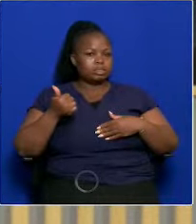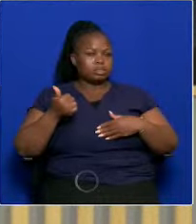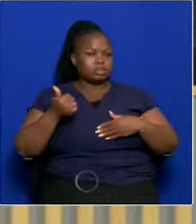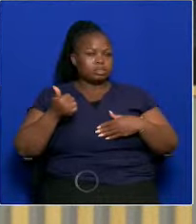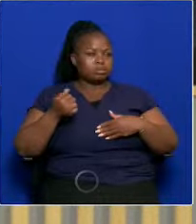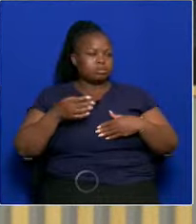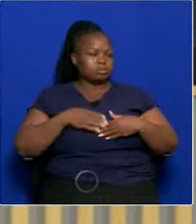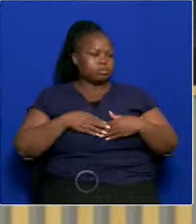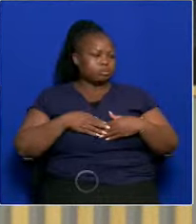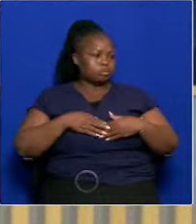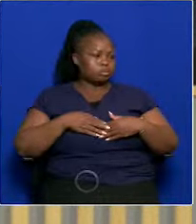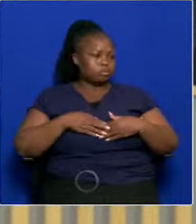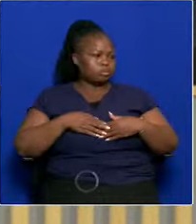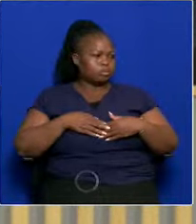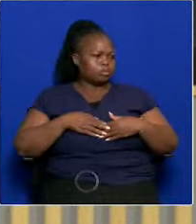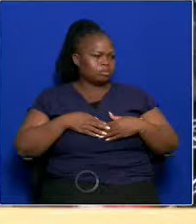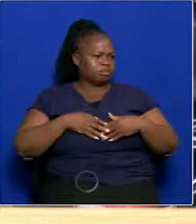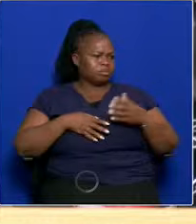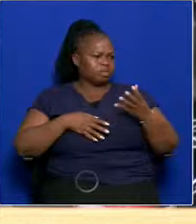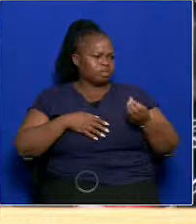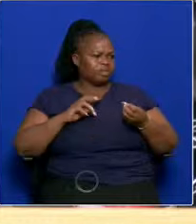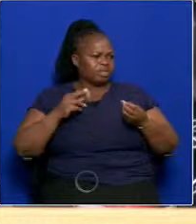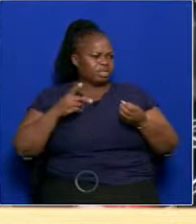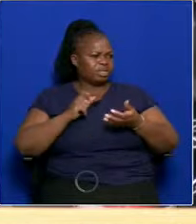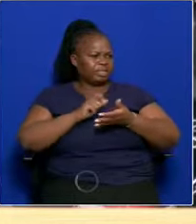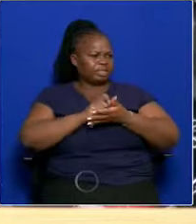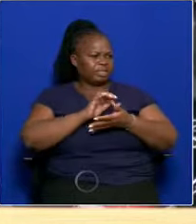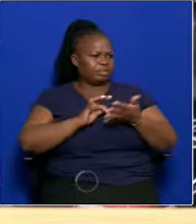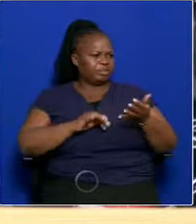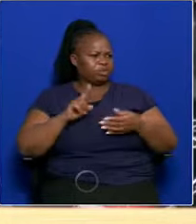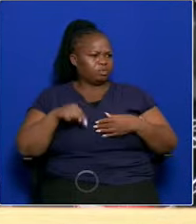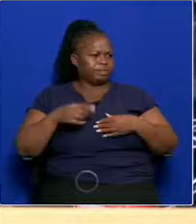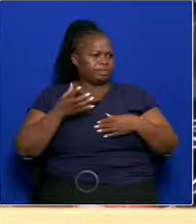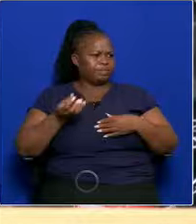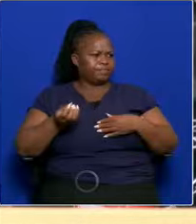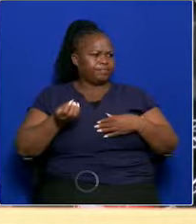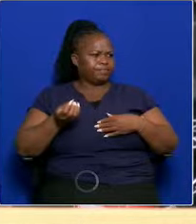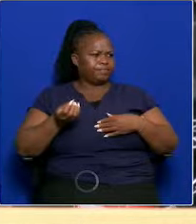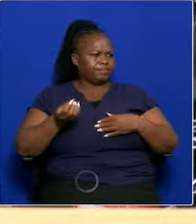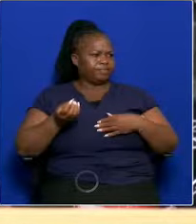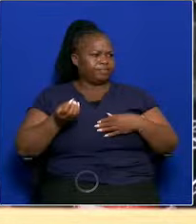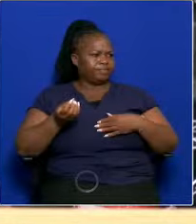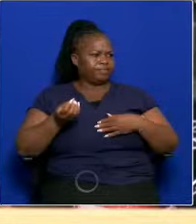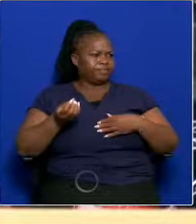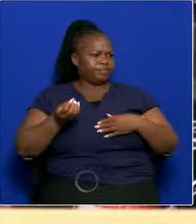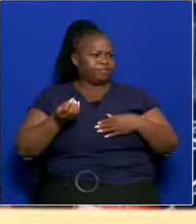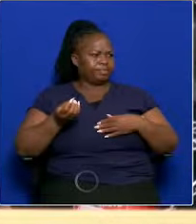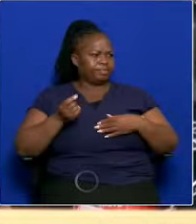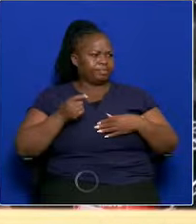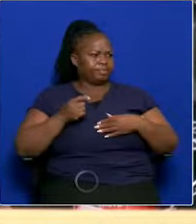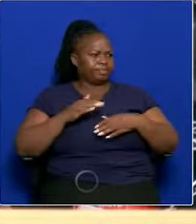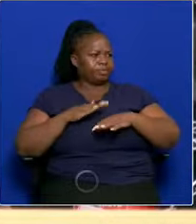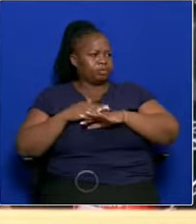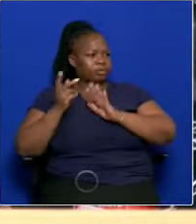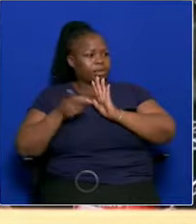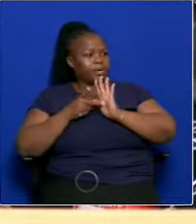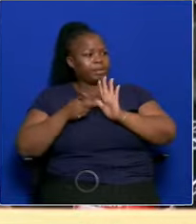there's another statement that you should have regard to that's on page